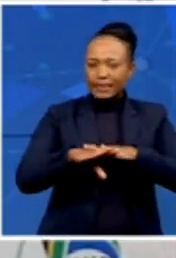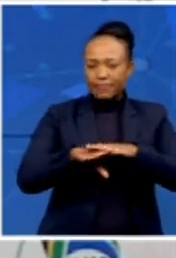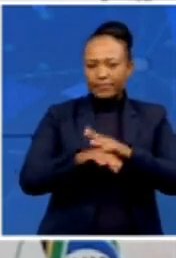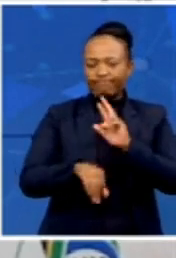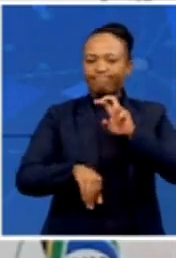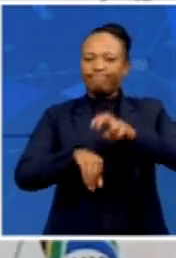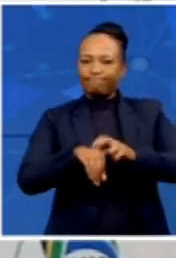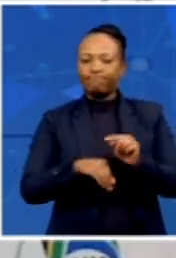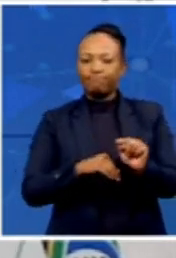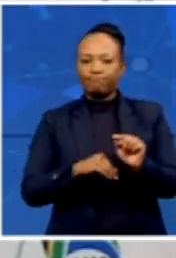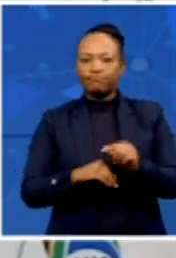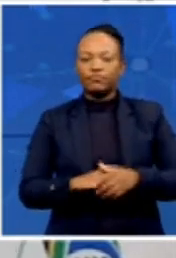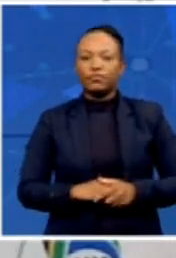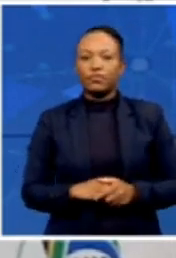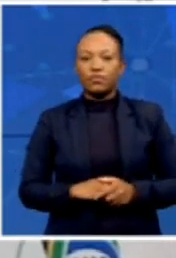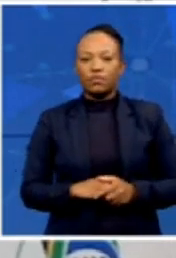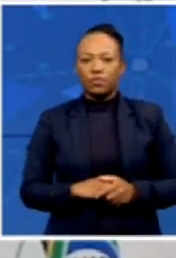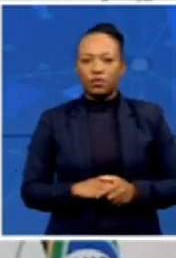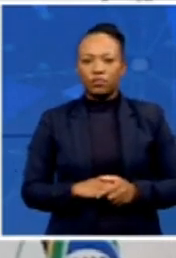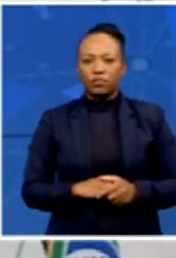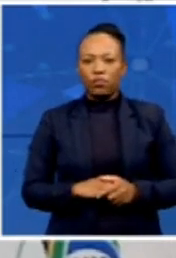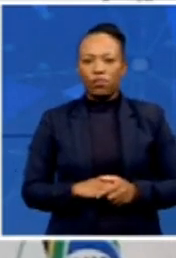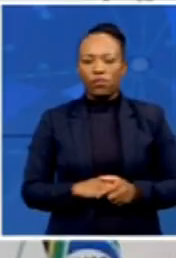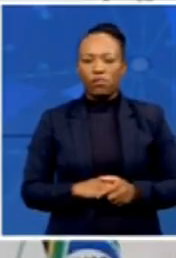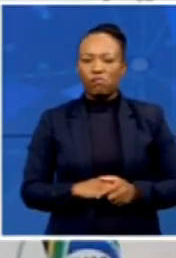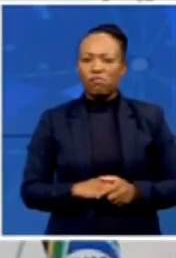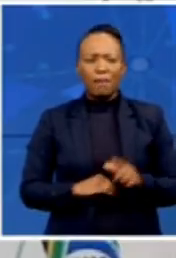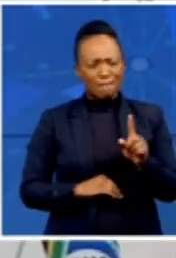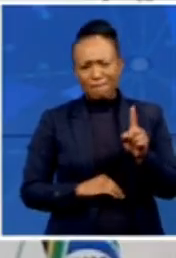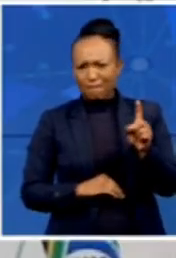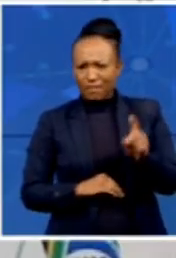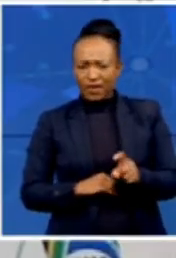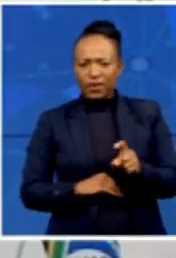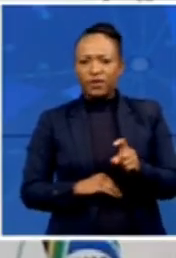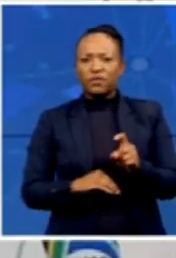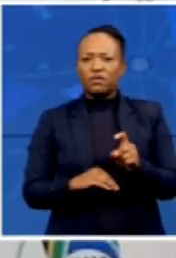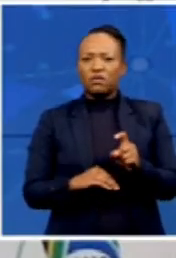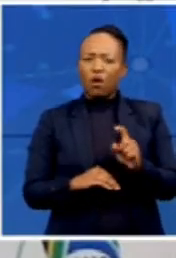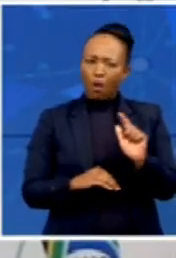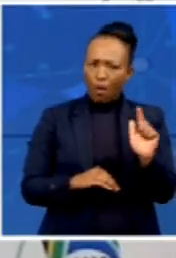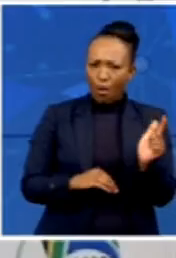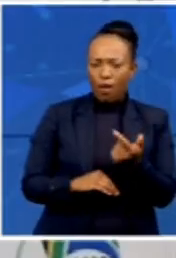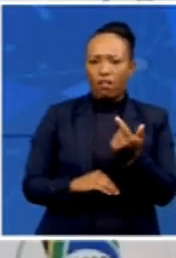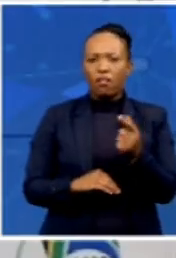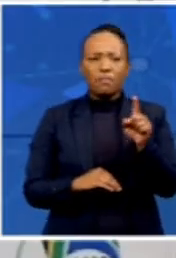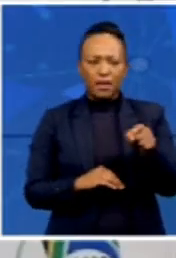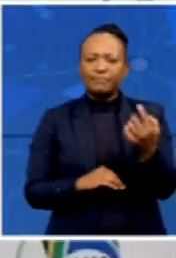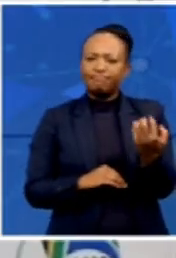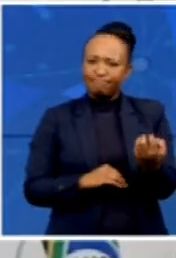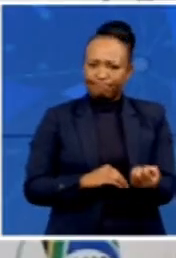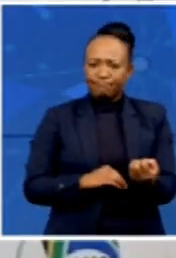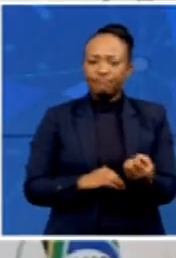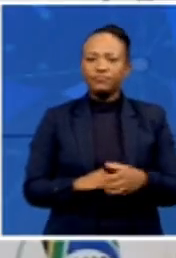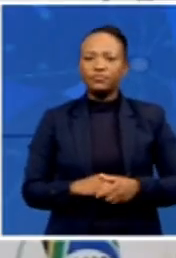and it's a must that everyone must have. And on our side as government,